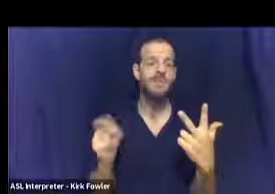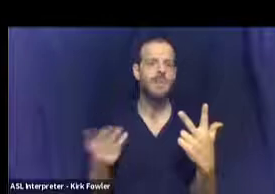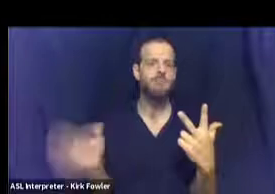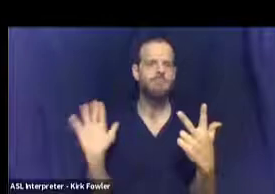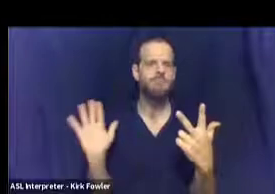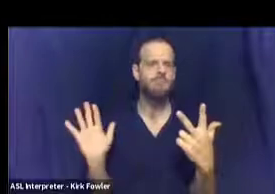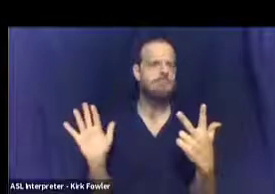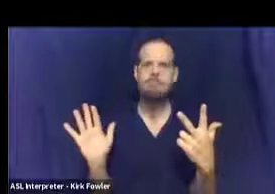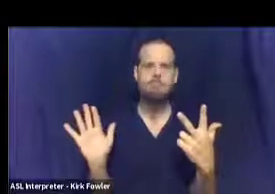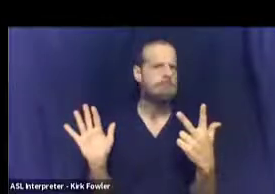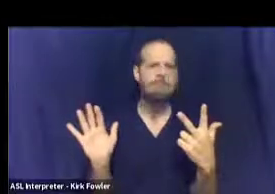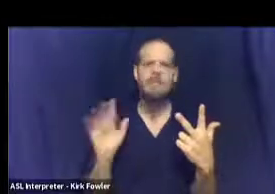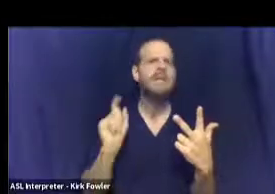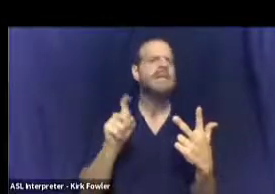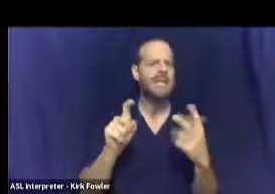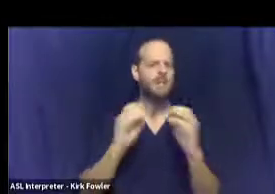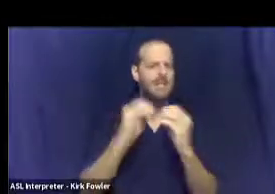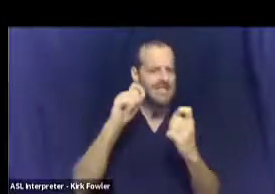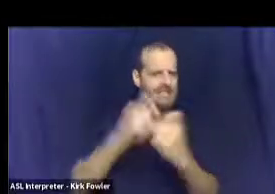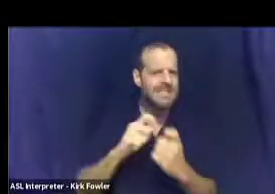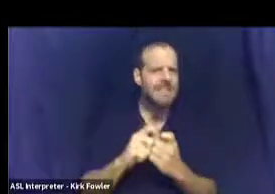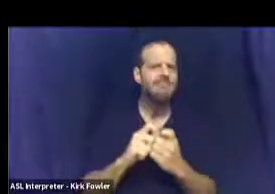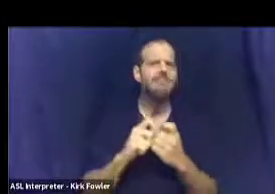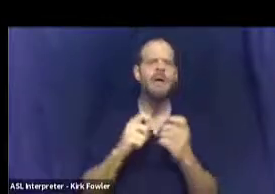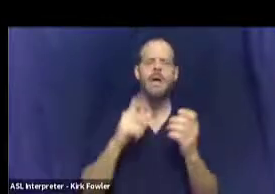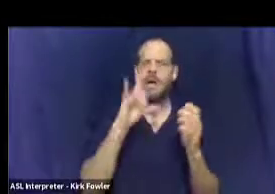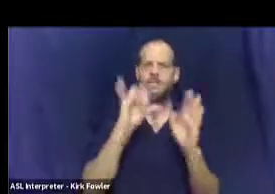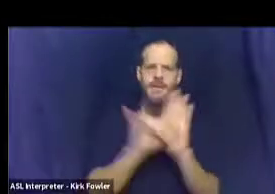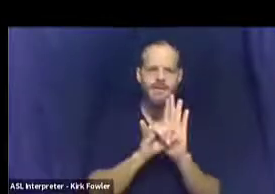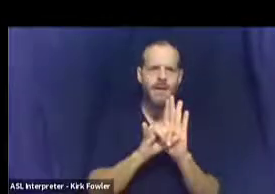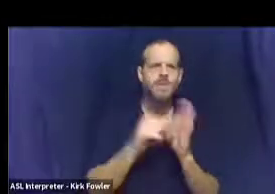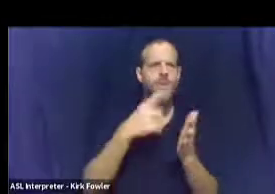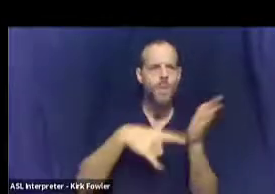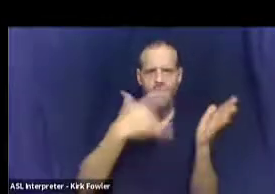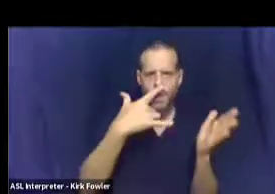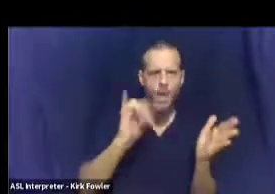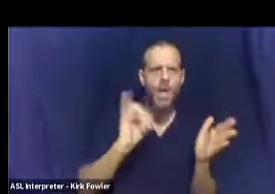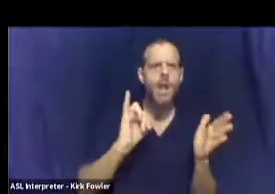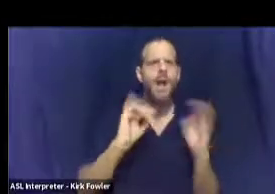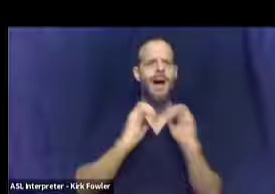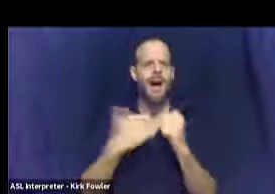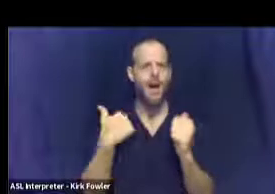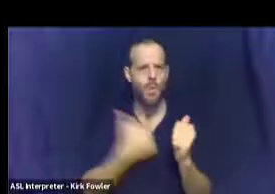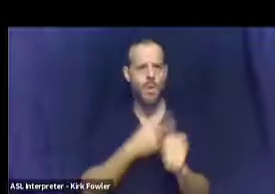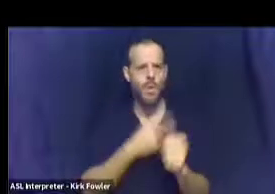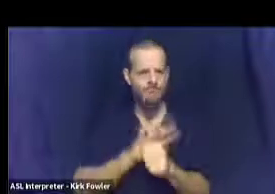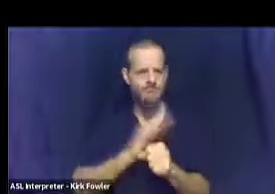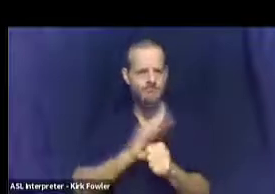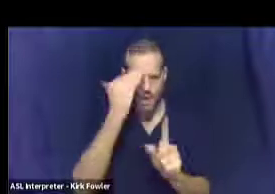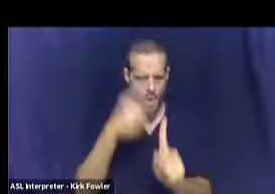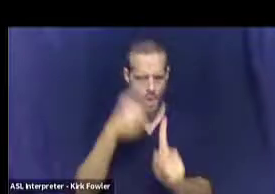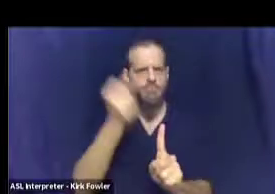be very clear about what identification looks like for our kids who have more complex communication needs.